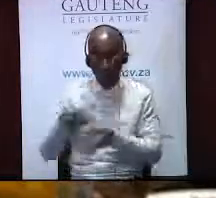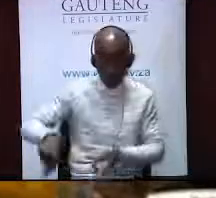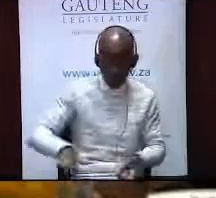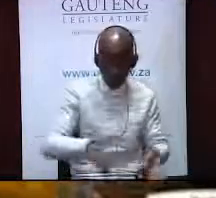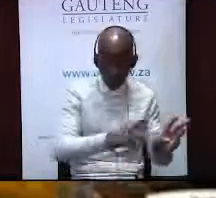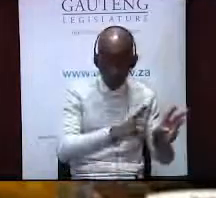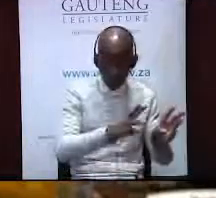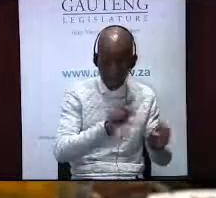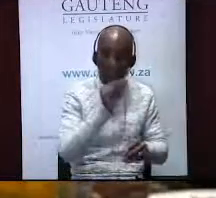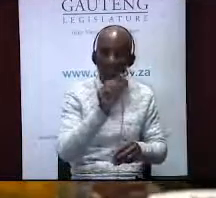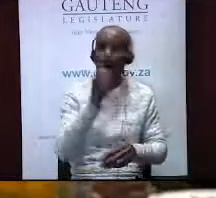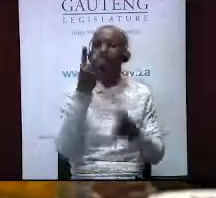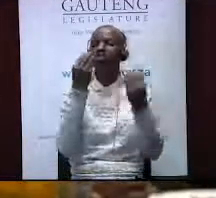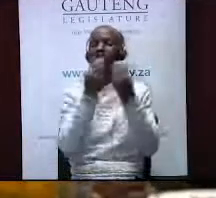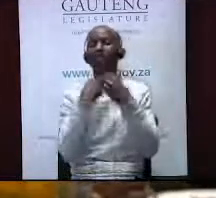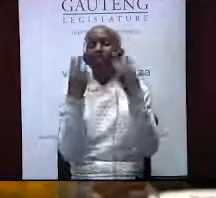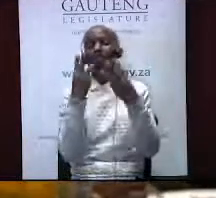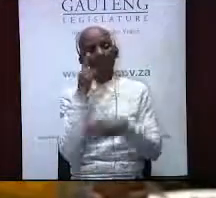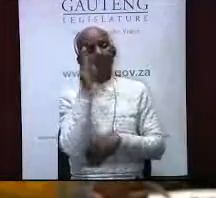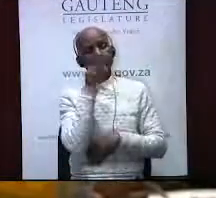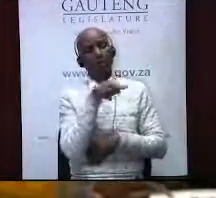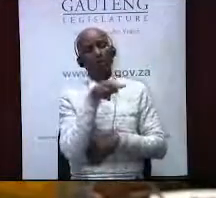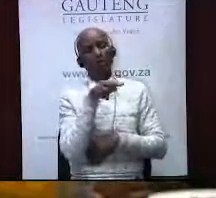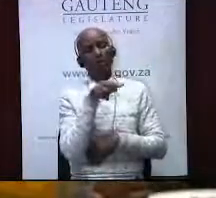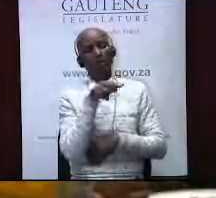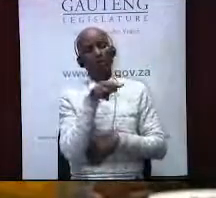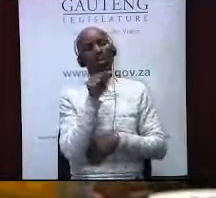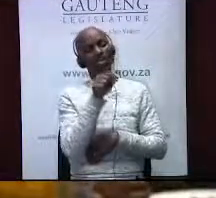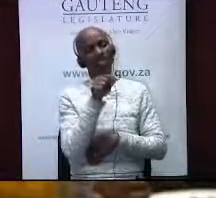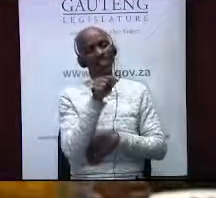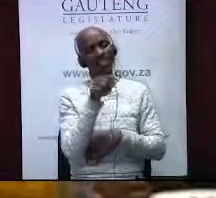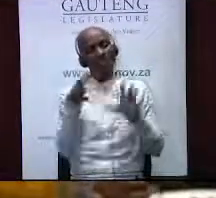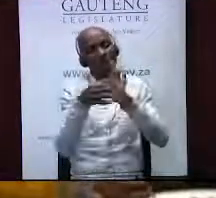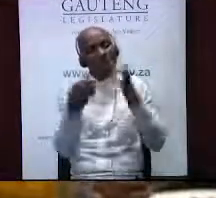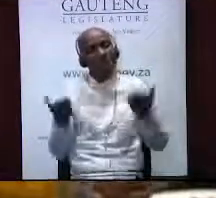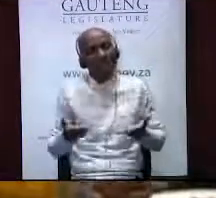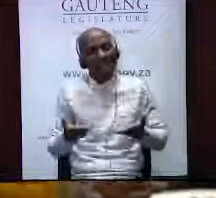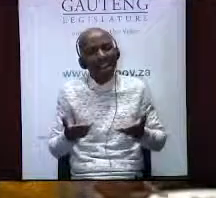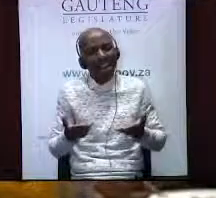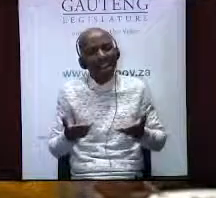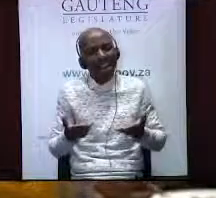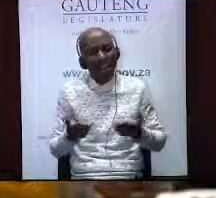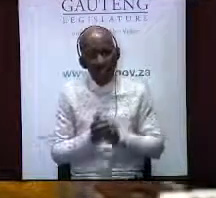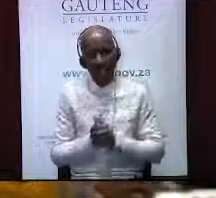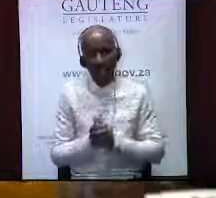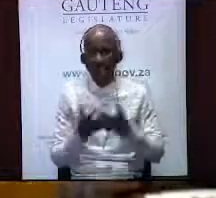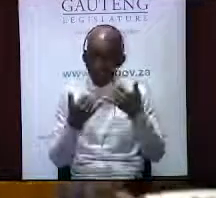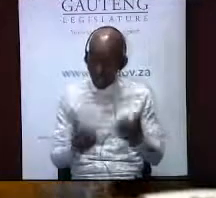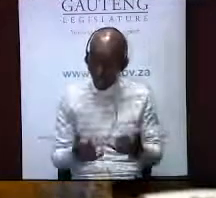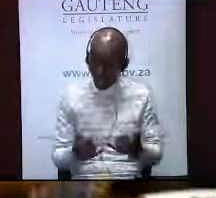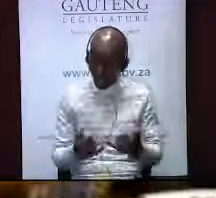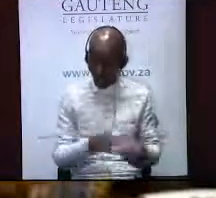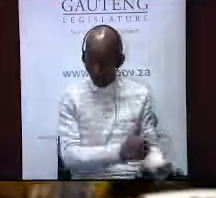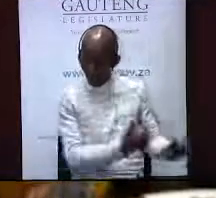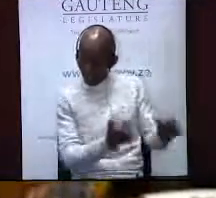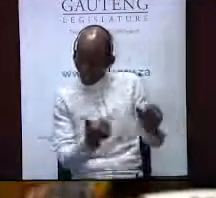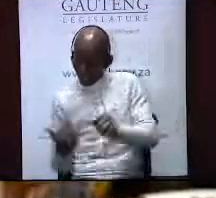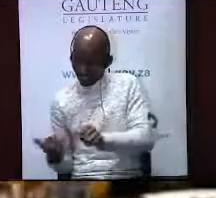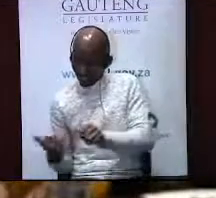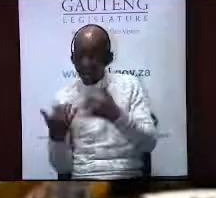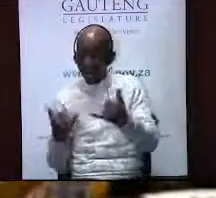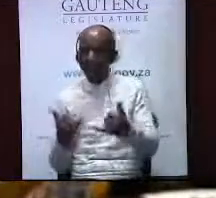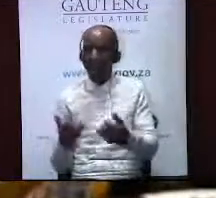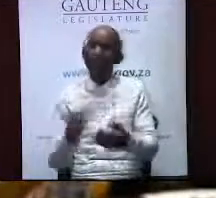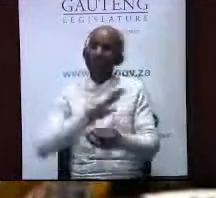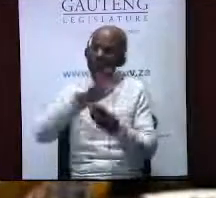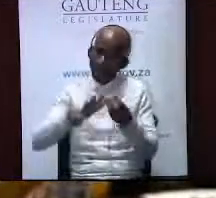street, the first thing people look, where is his home or her home? And they take us back there. So